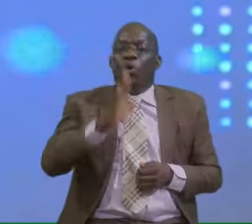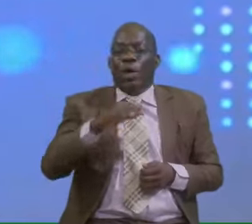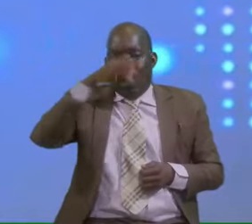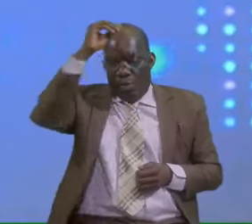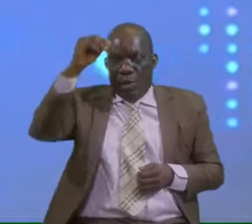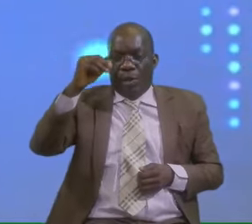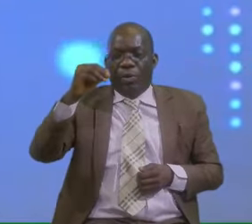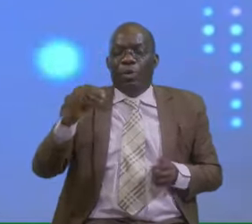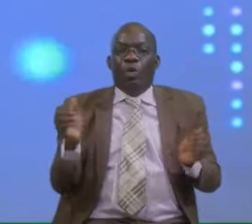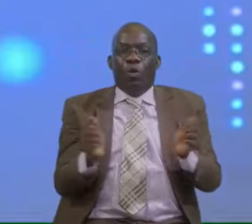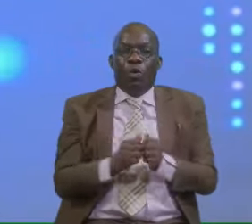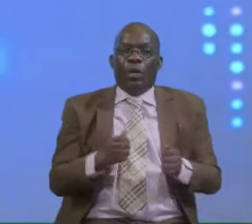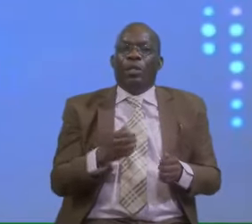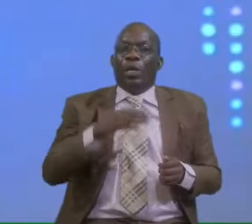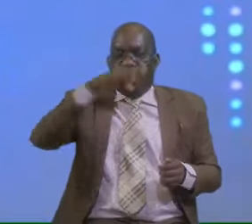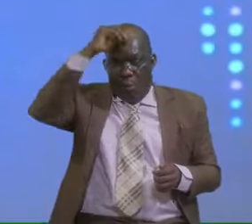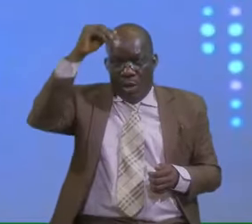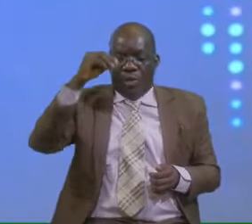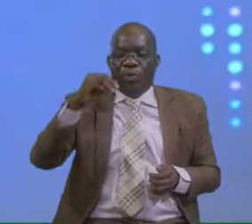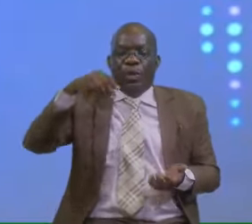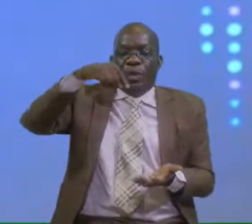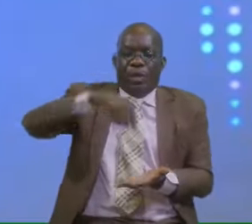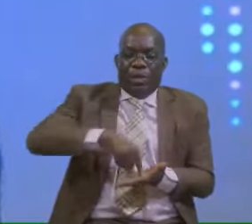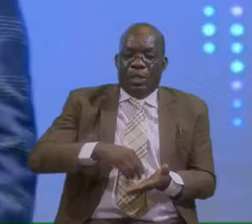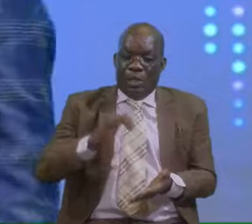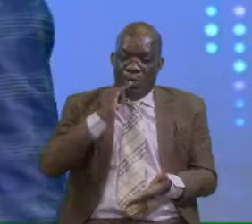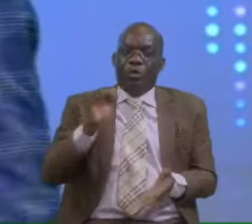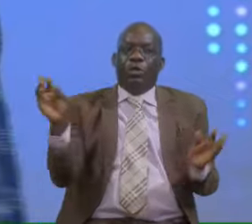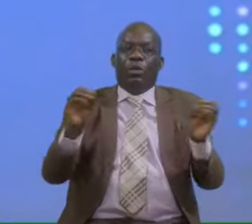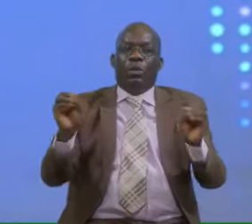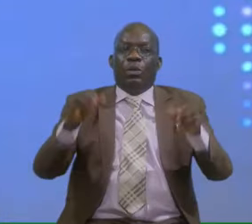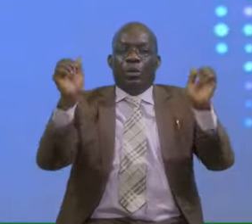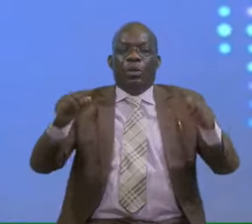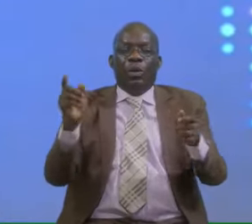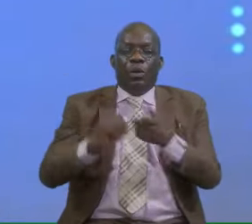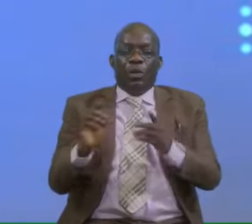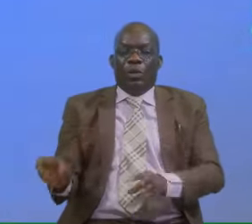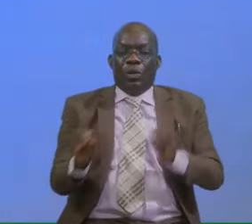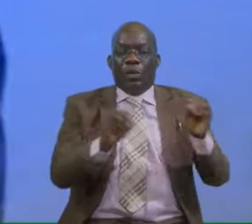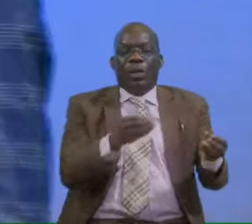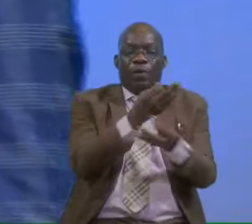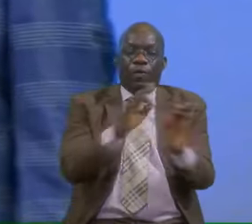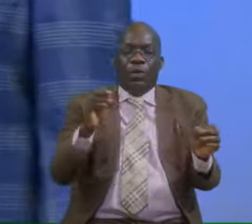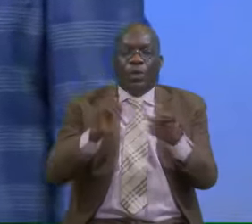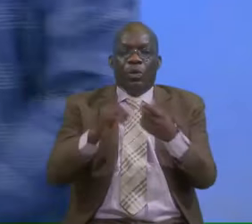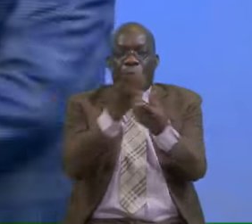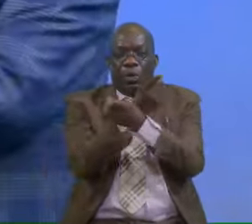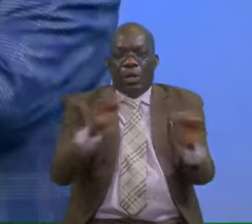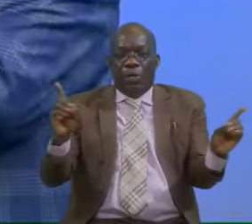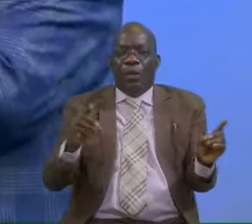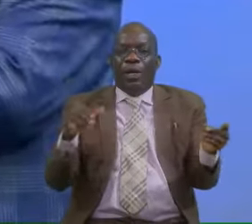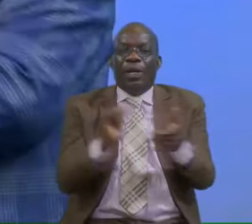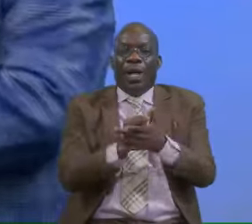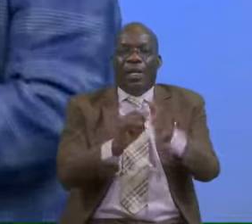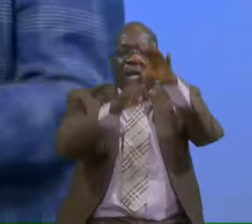men this is impossible. To set free, to deliver that afflicted